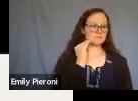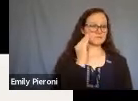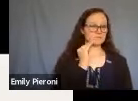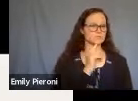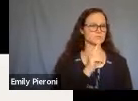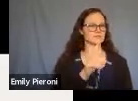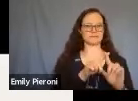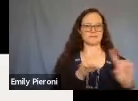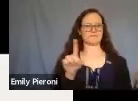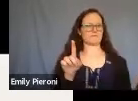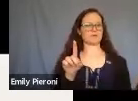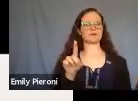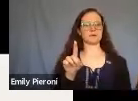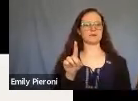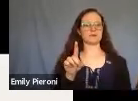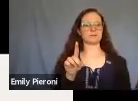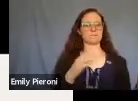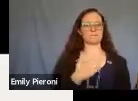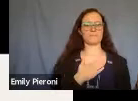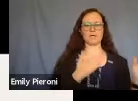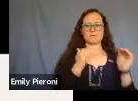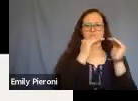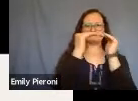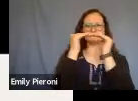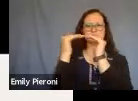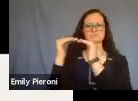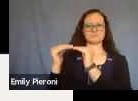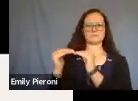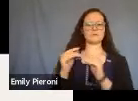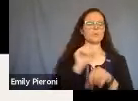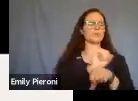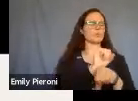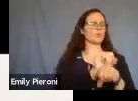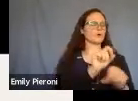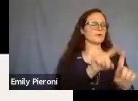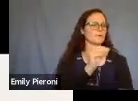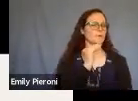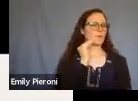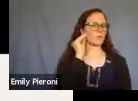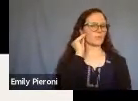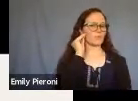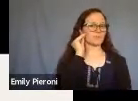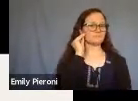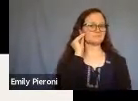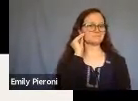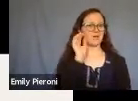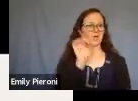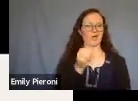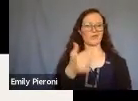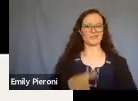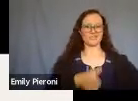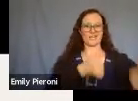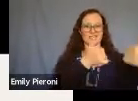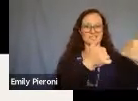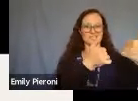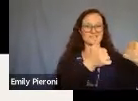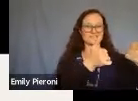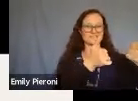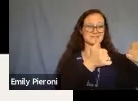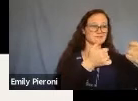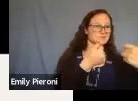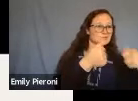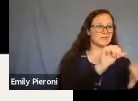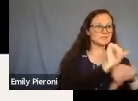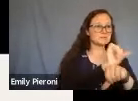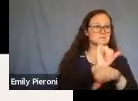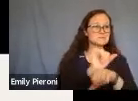than most of my peers who have been working from home, which presents other challenges. So I've been working from here, and, you know,